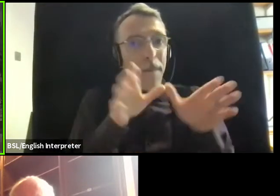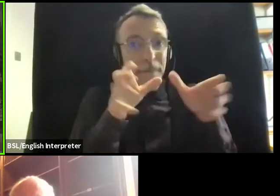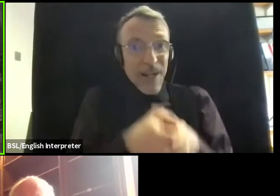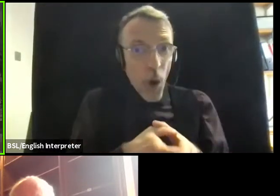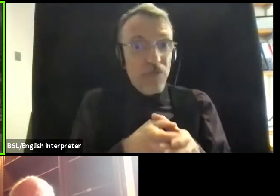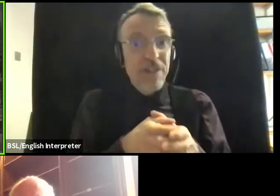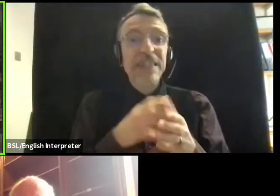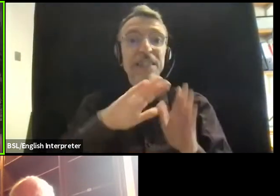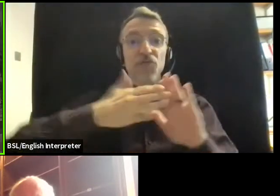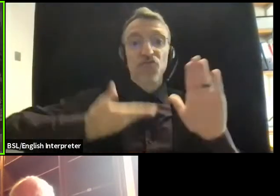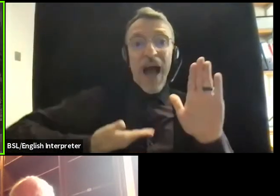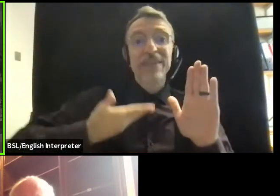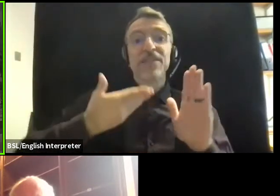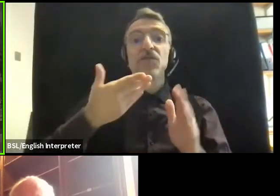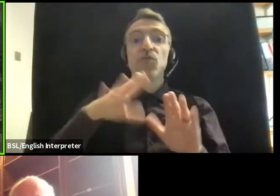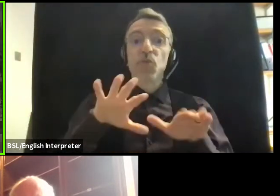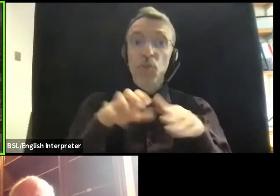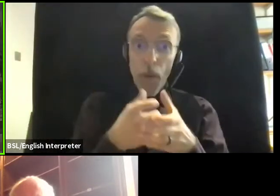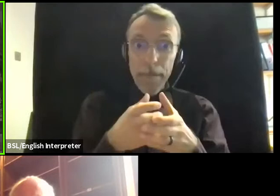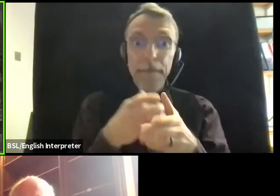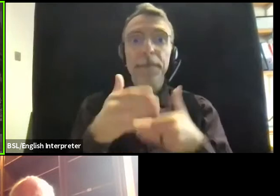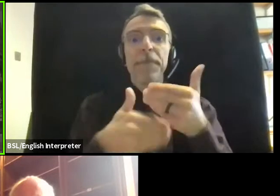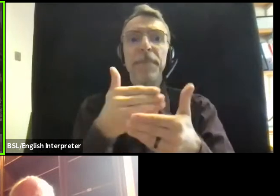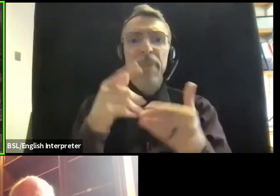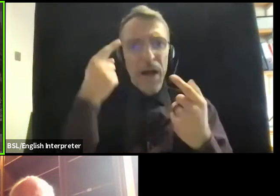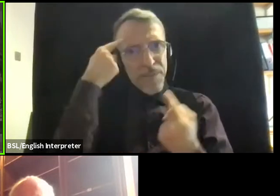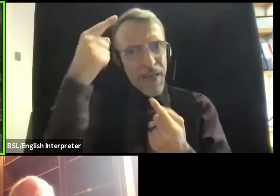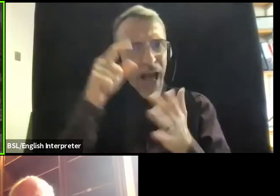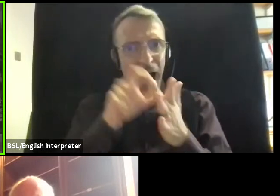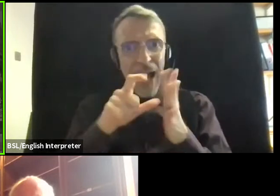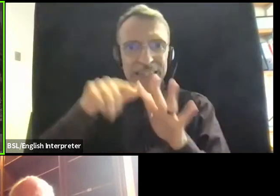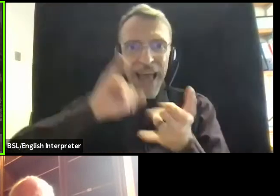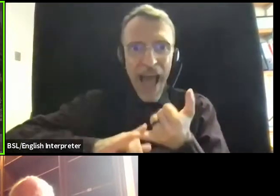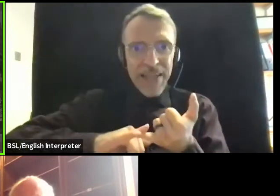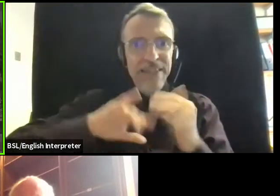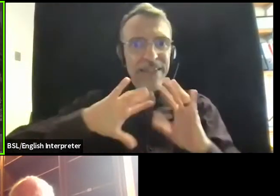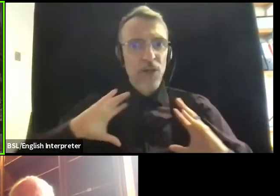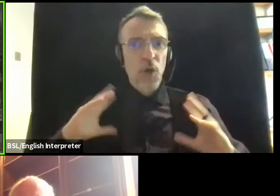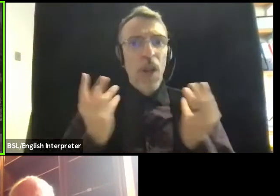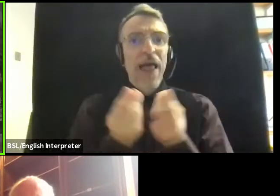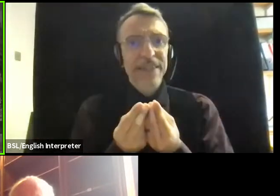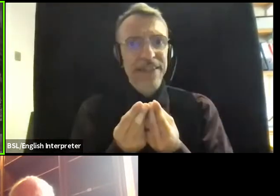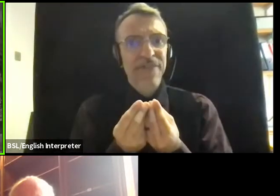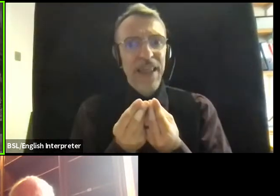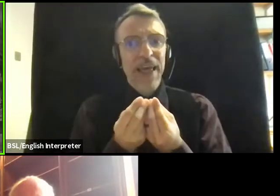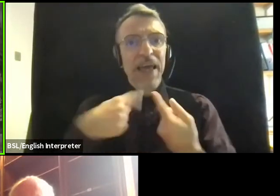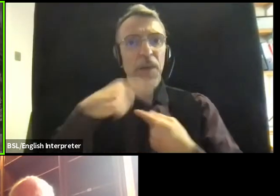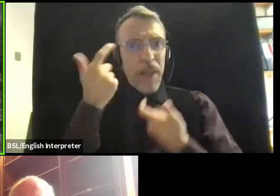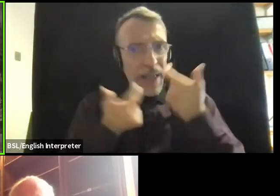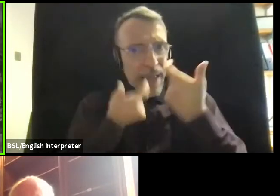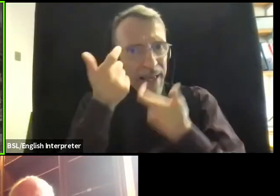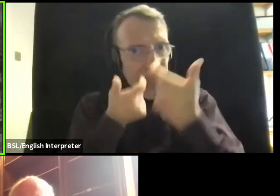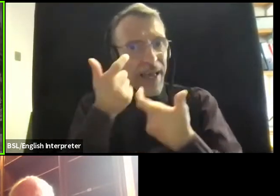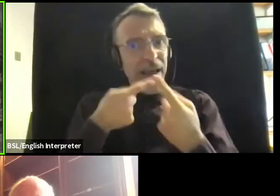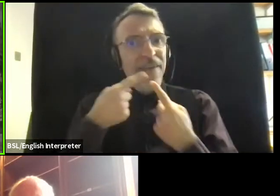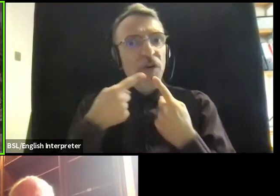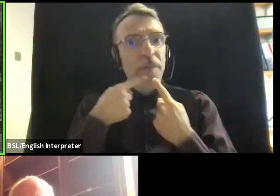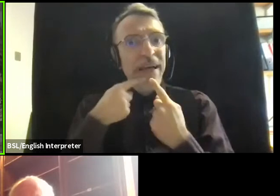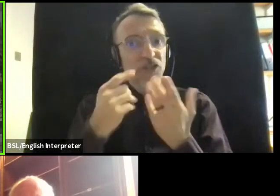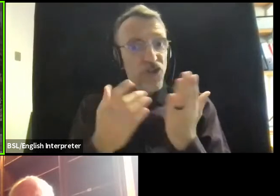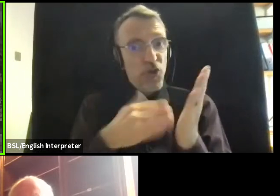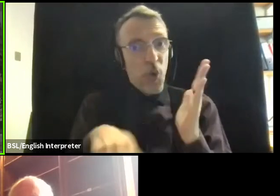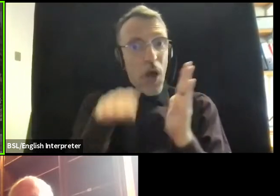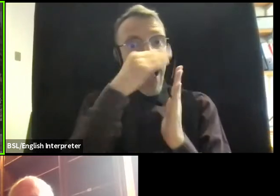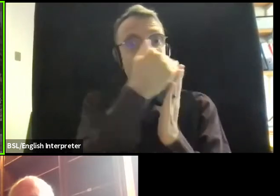and REFSEMI and ILHOI and IDS collectively, that we have been seeking to bring that agenda into